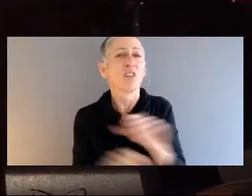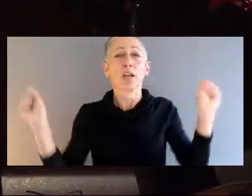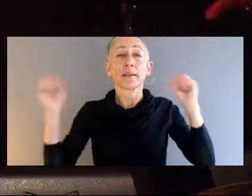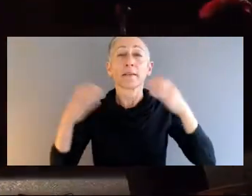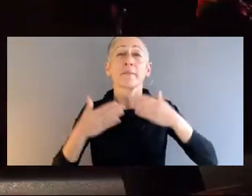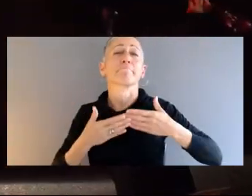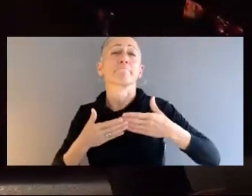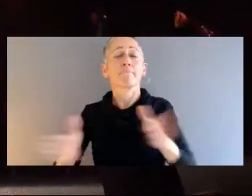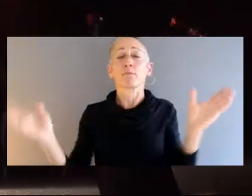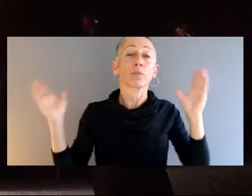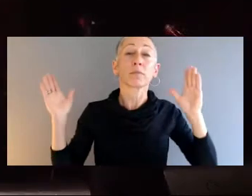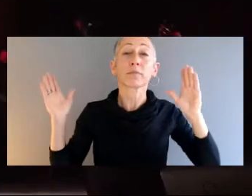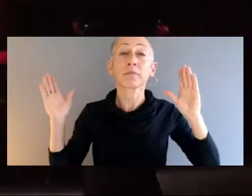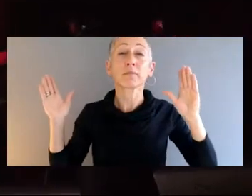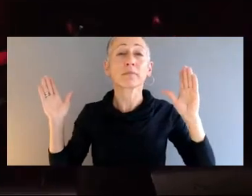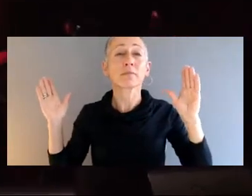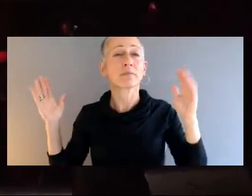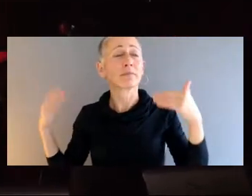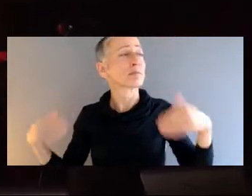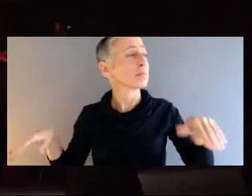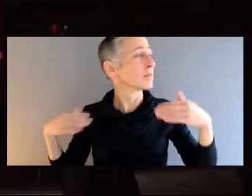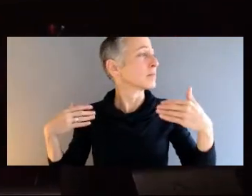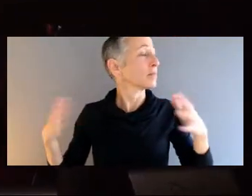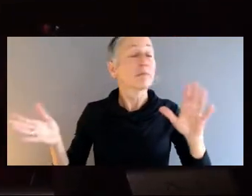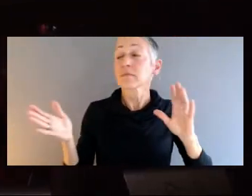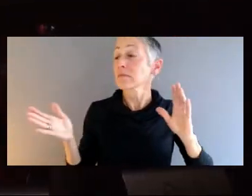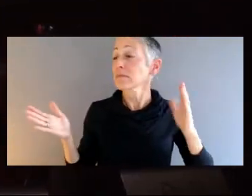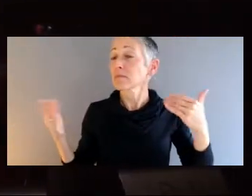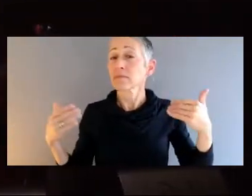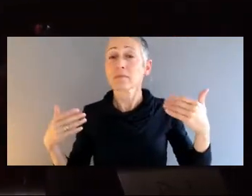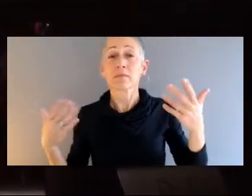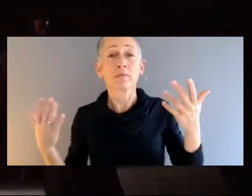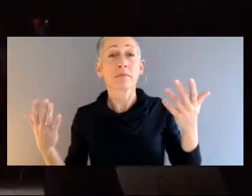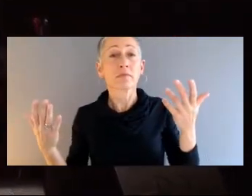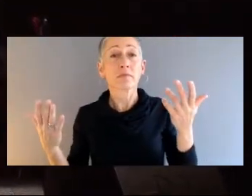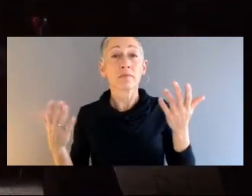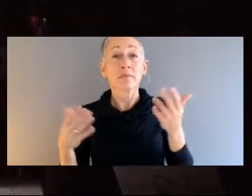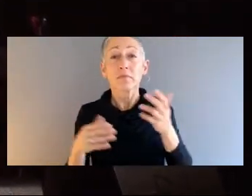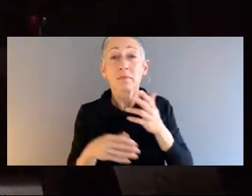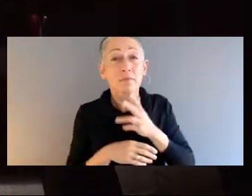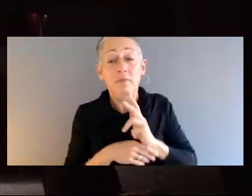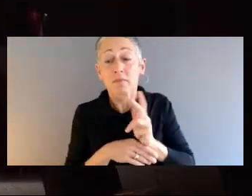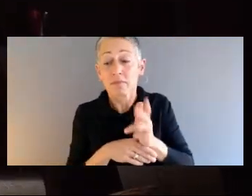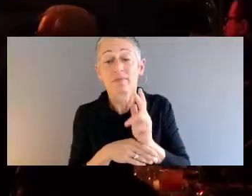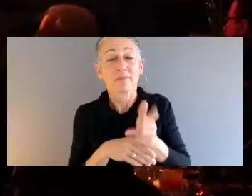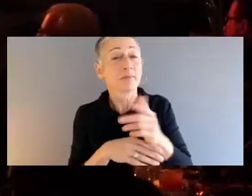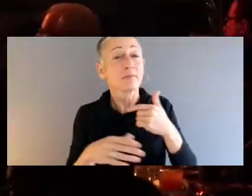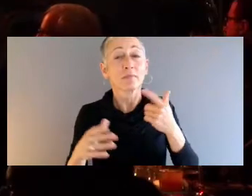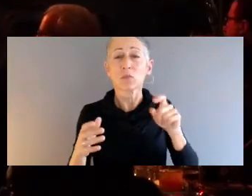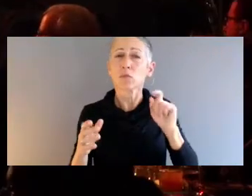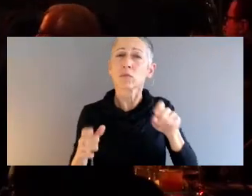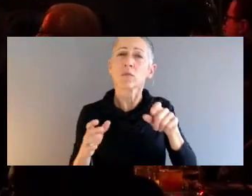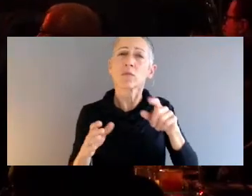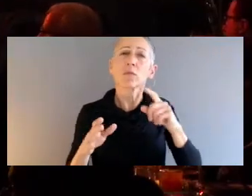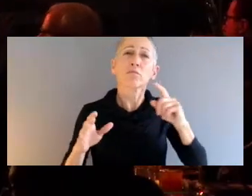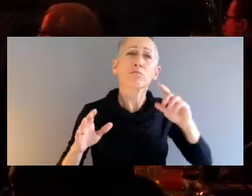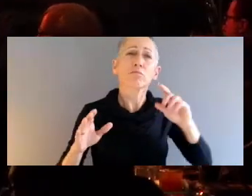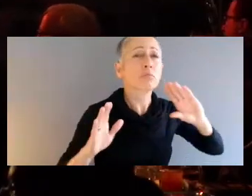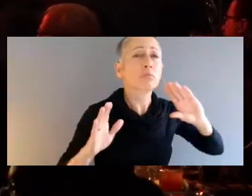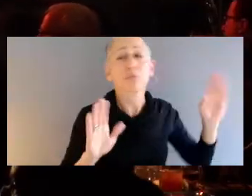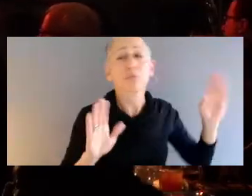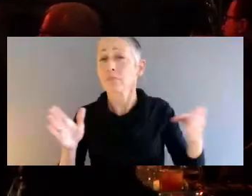run. Wheels turn, dust blows away. Wheels turn, dust blows